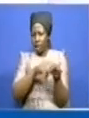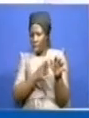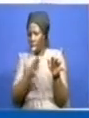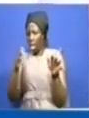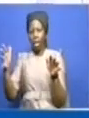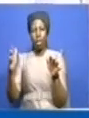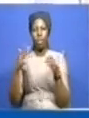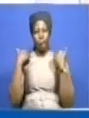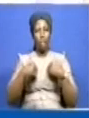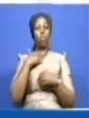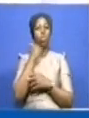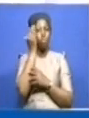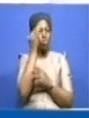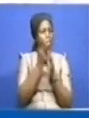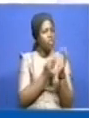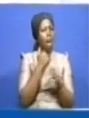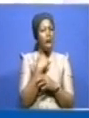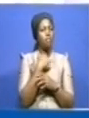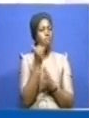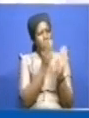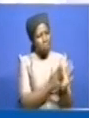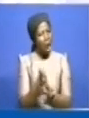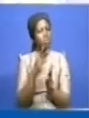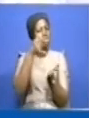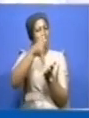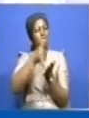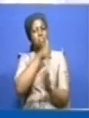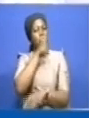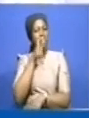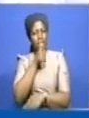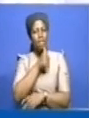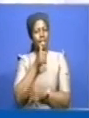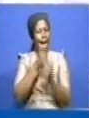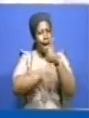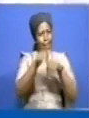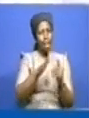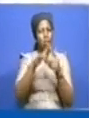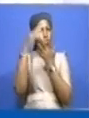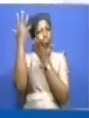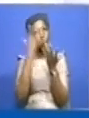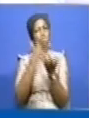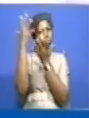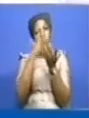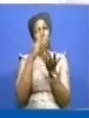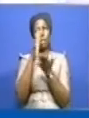is a plan maybe to involve the private players in maybe shipping and maybe bringing in some